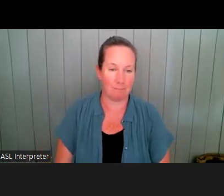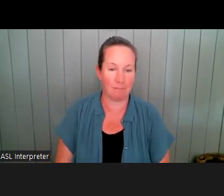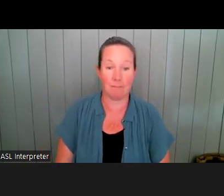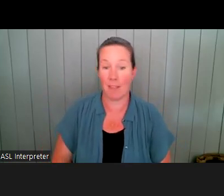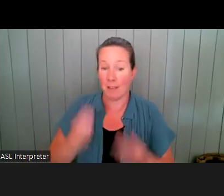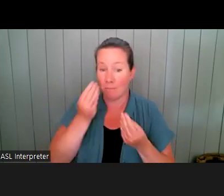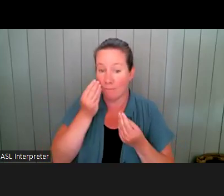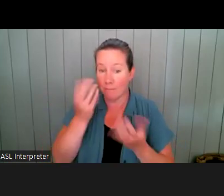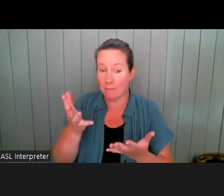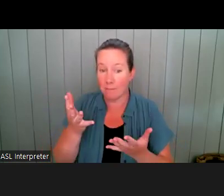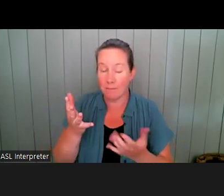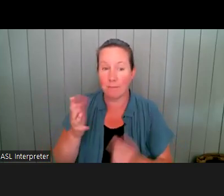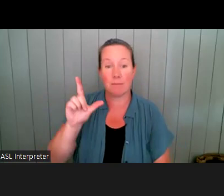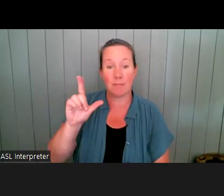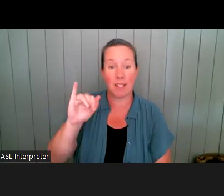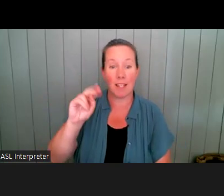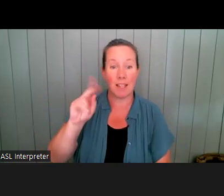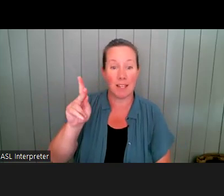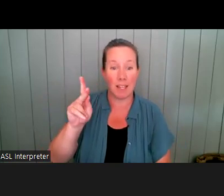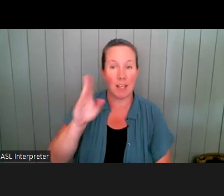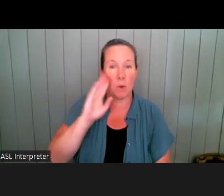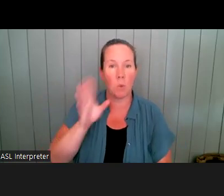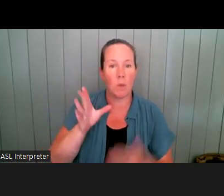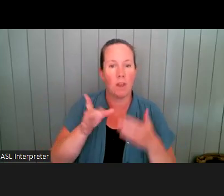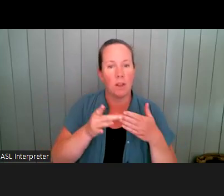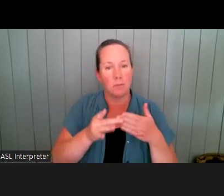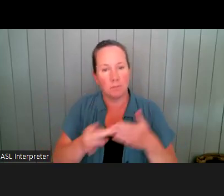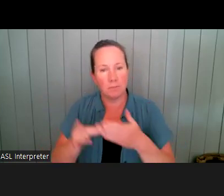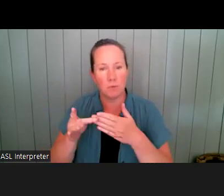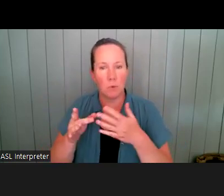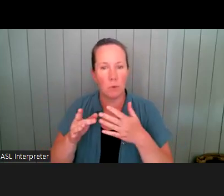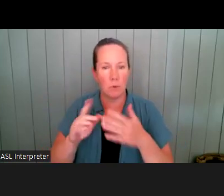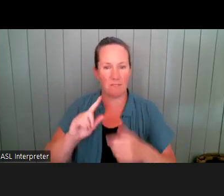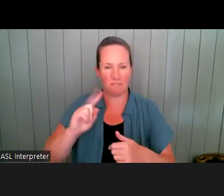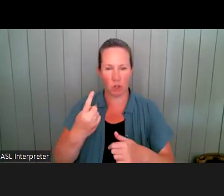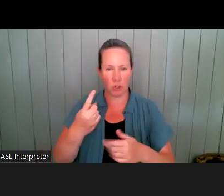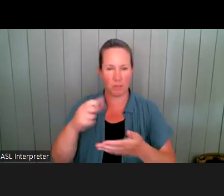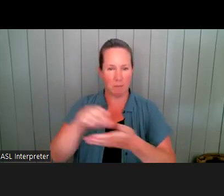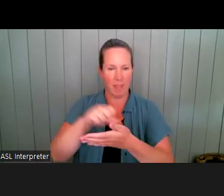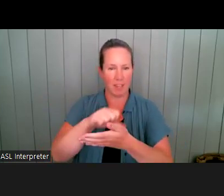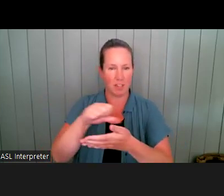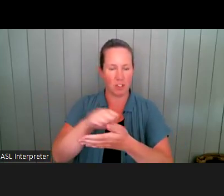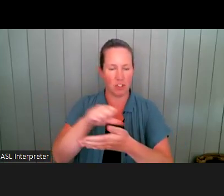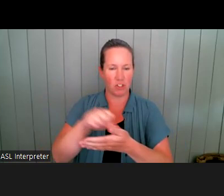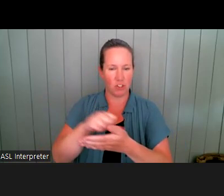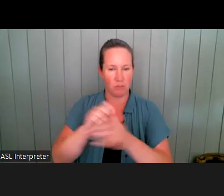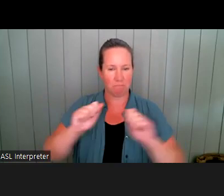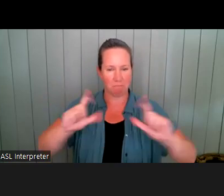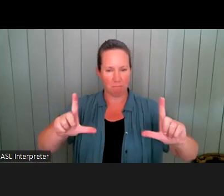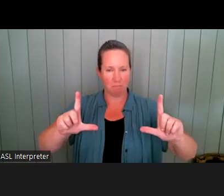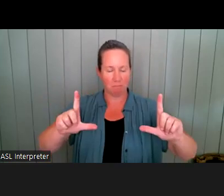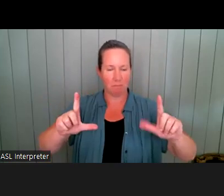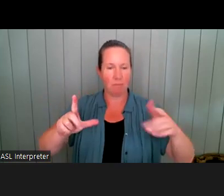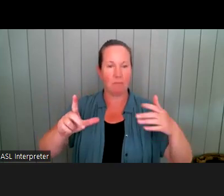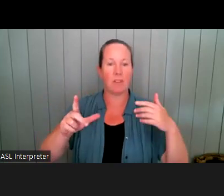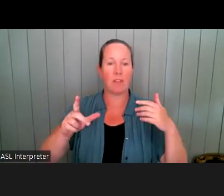that the link takes you to the sort of beginning of the interest profiler,